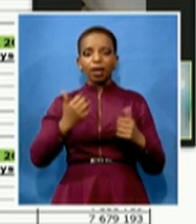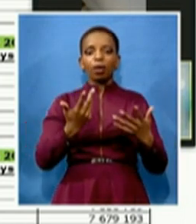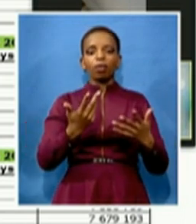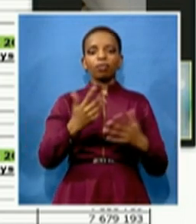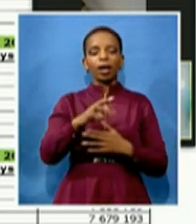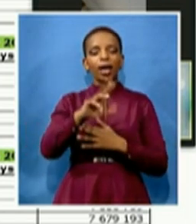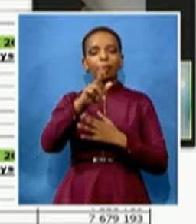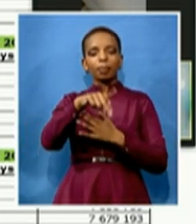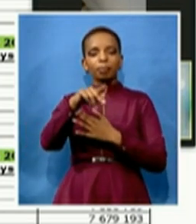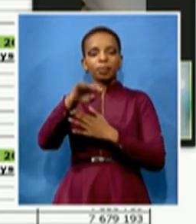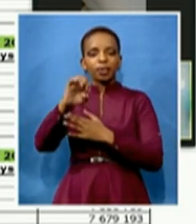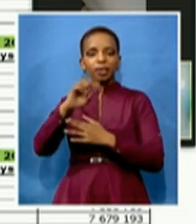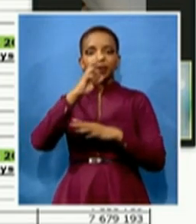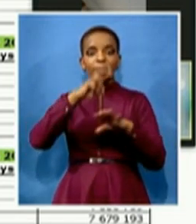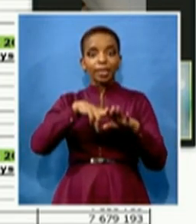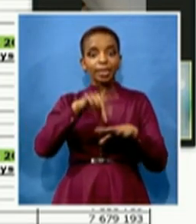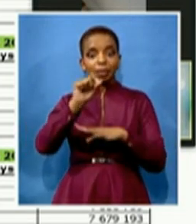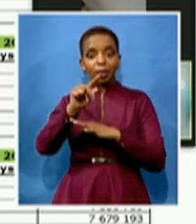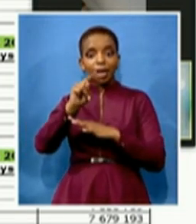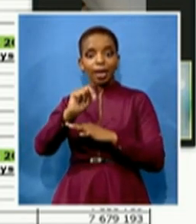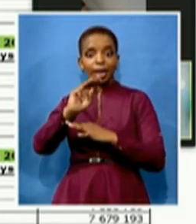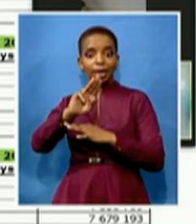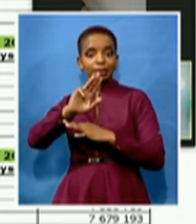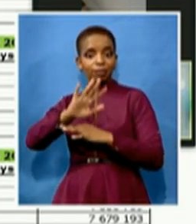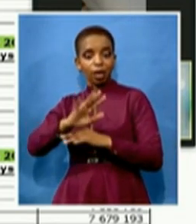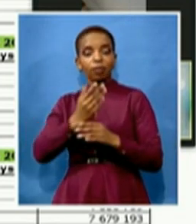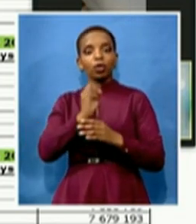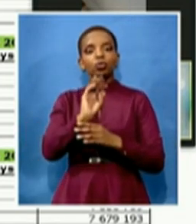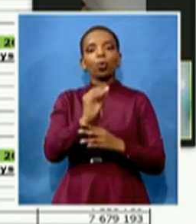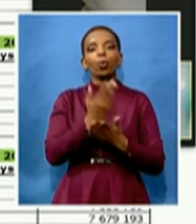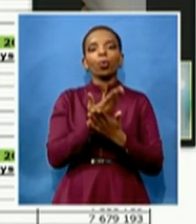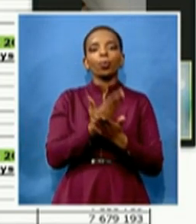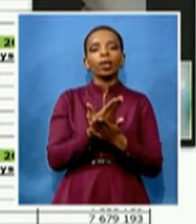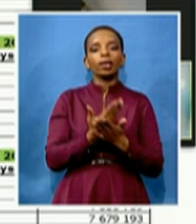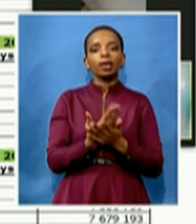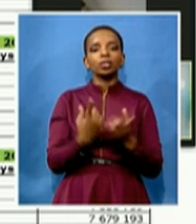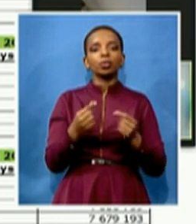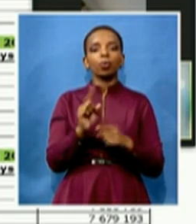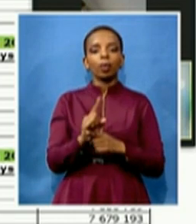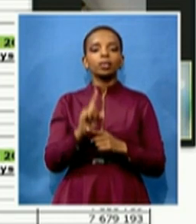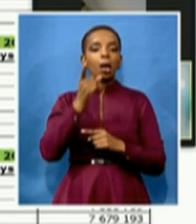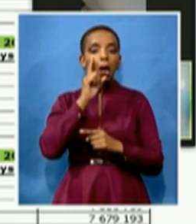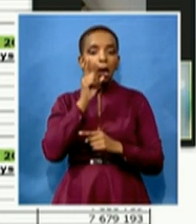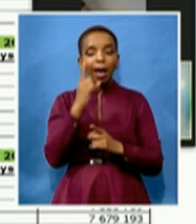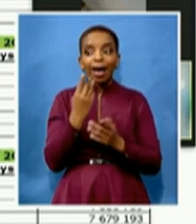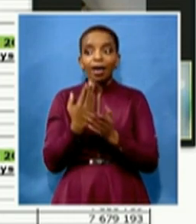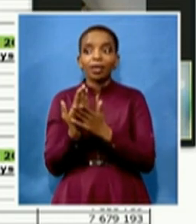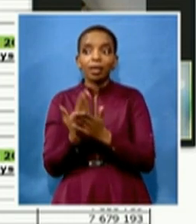determine the availability of stock and how this can be used.